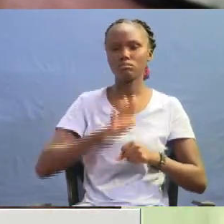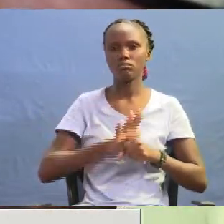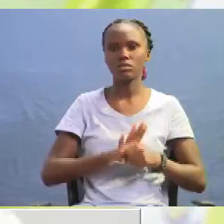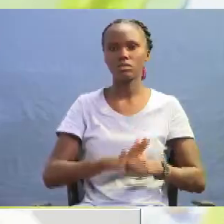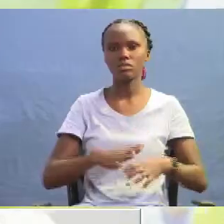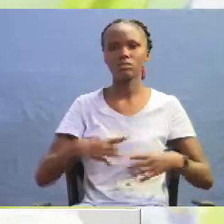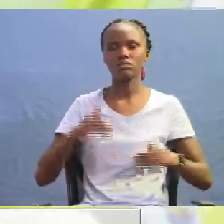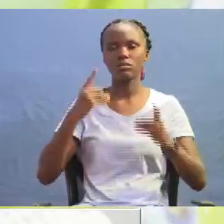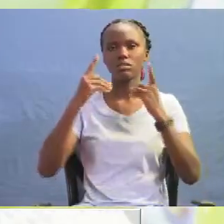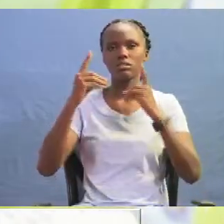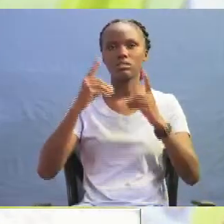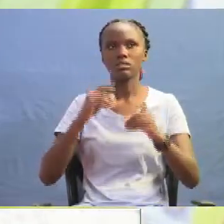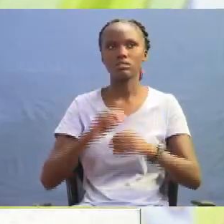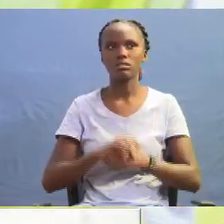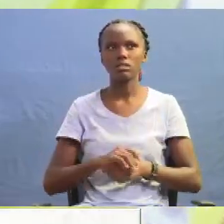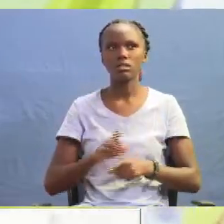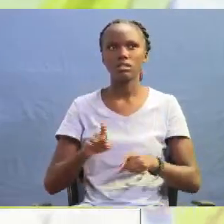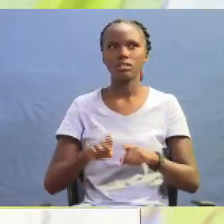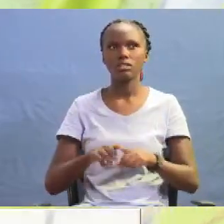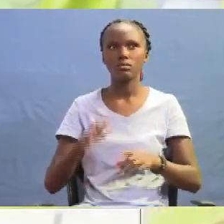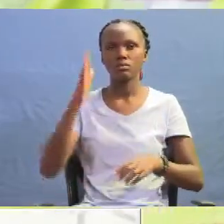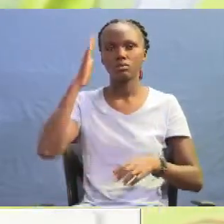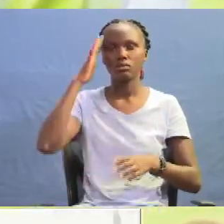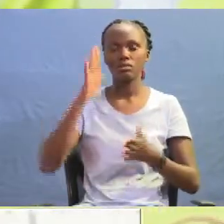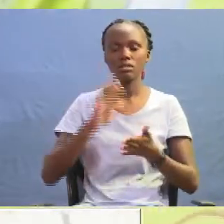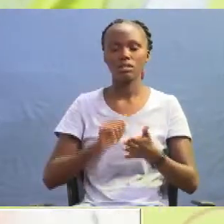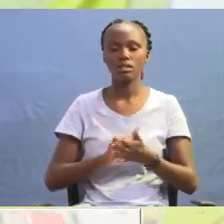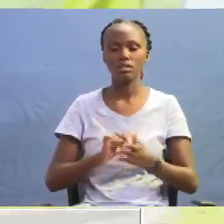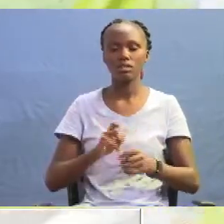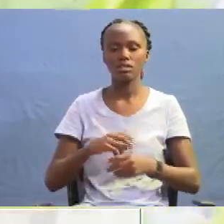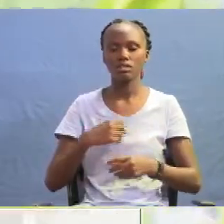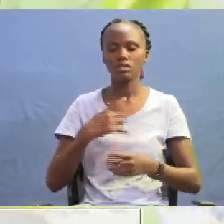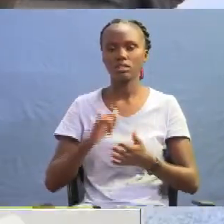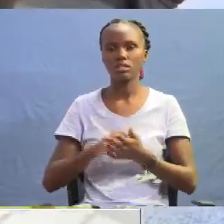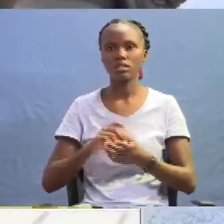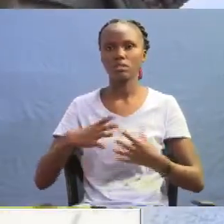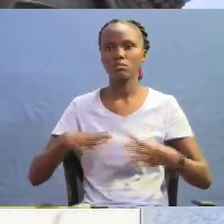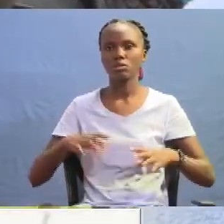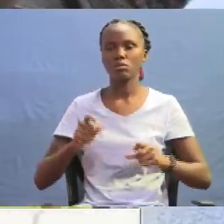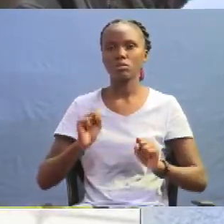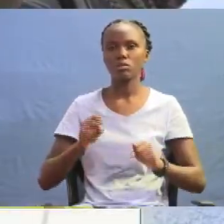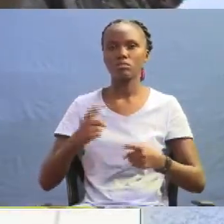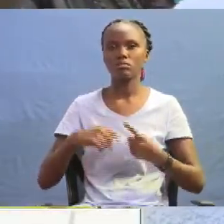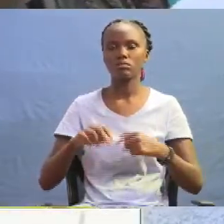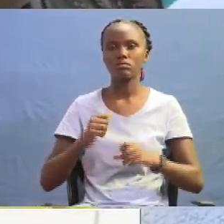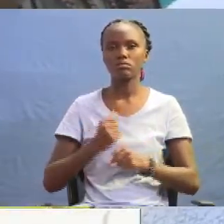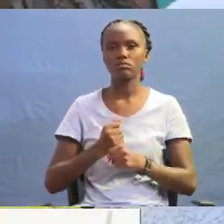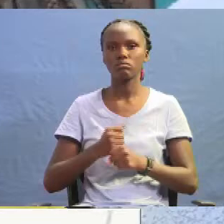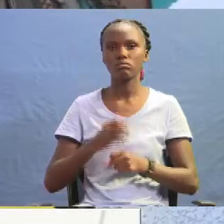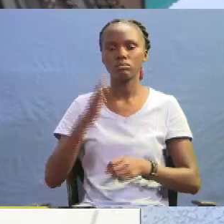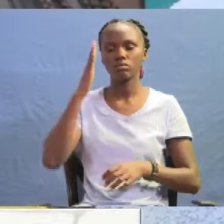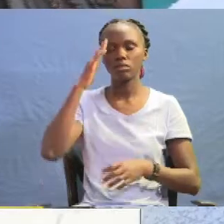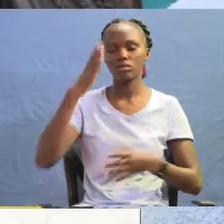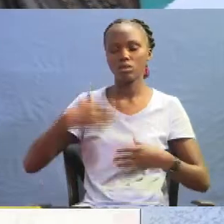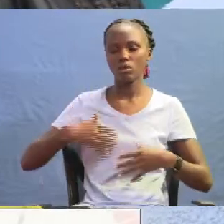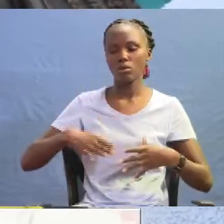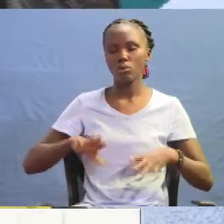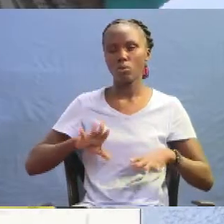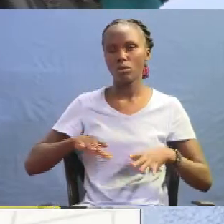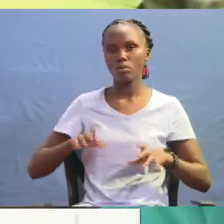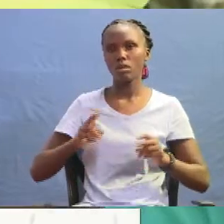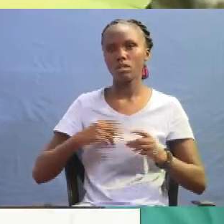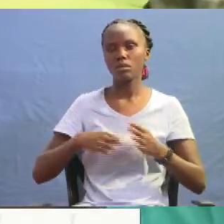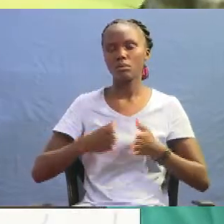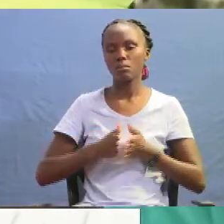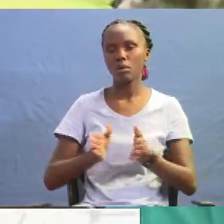over dialogue. Nyambura Mwangi, also a DCP woman leader, decried rising cases of harassment against women in public and